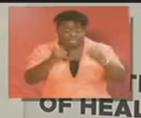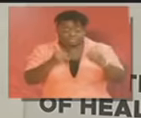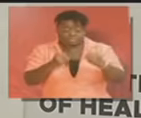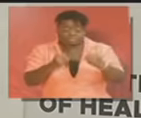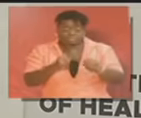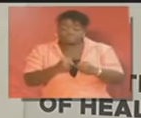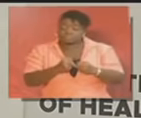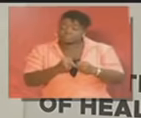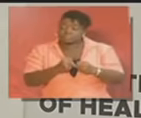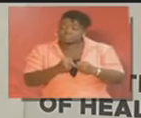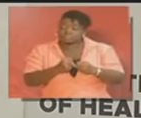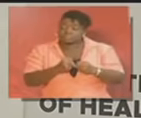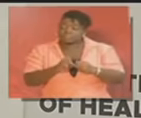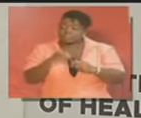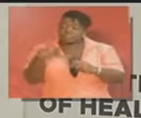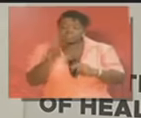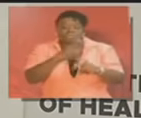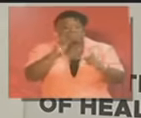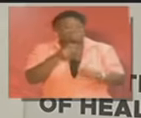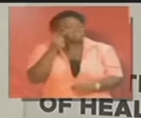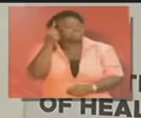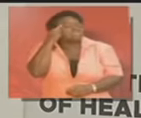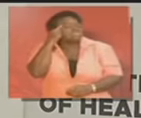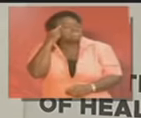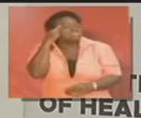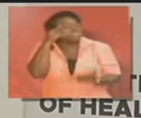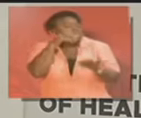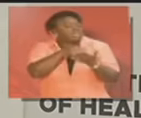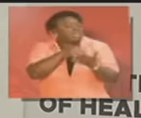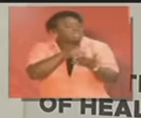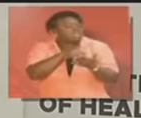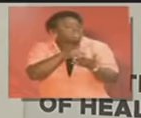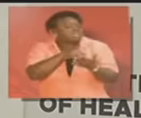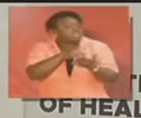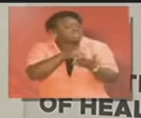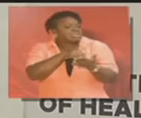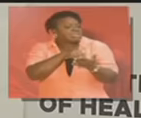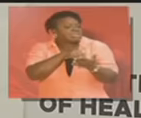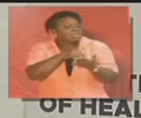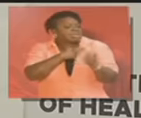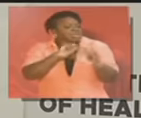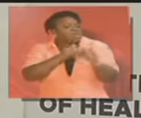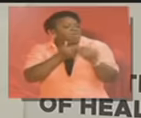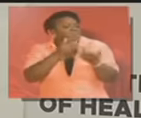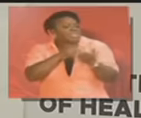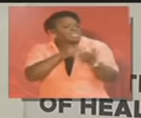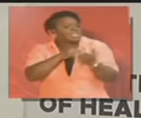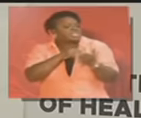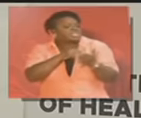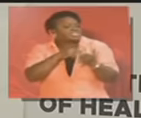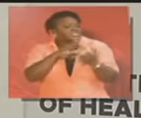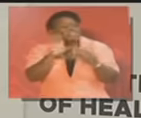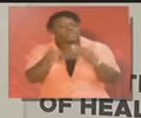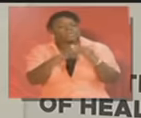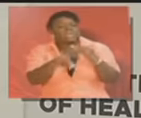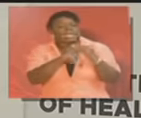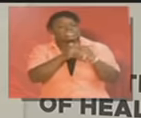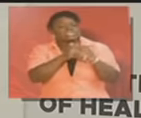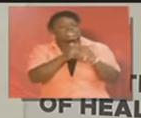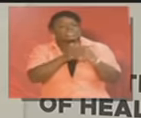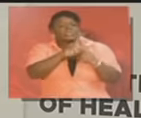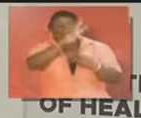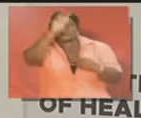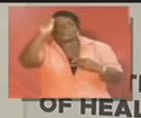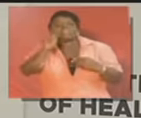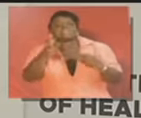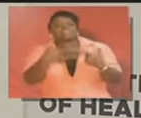to rethink. So we've added now nationally, and that includes the ERHA, some WhatsApp lines,